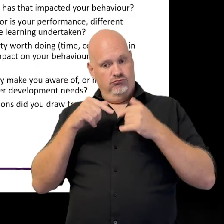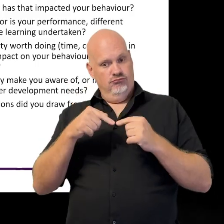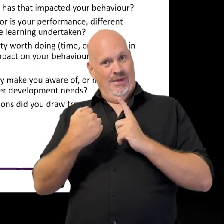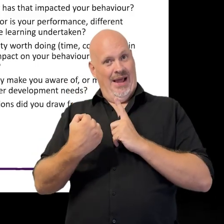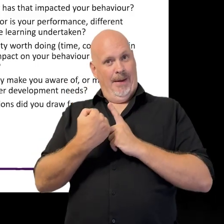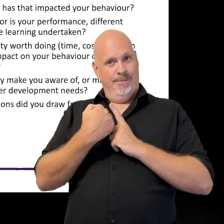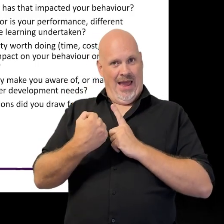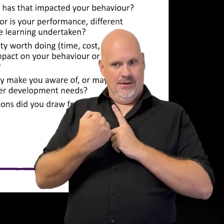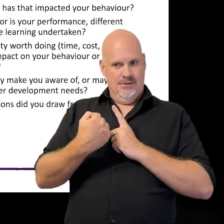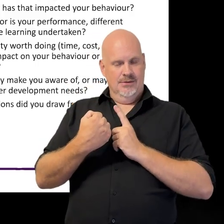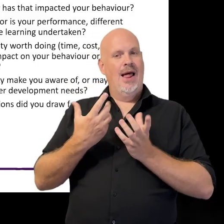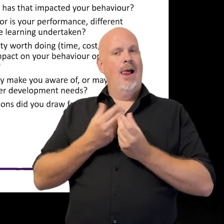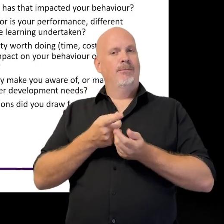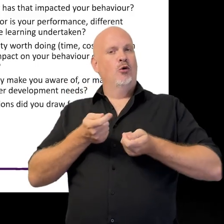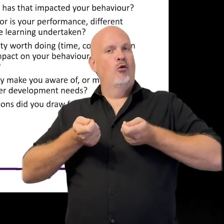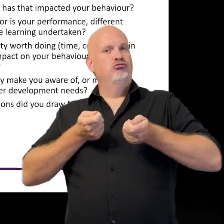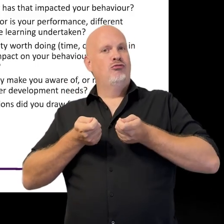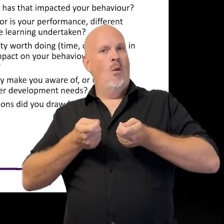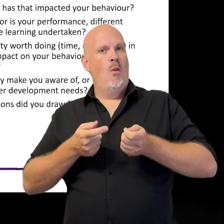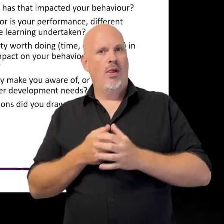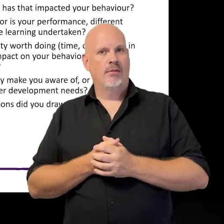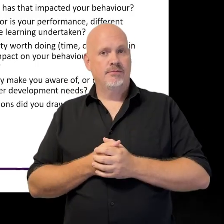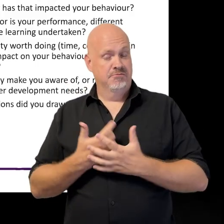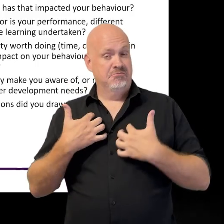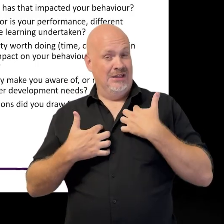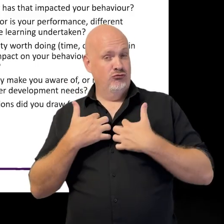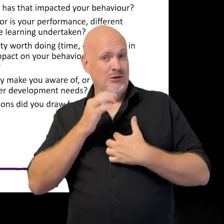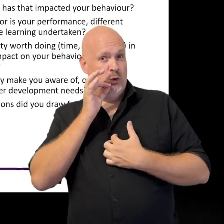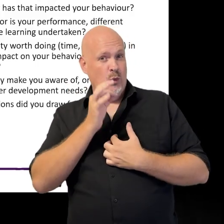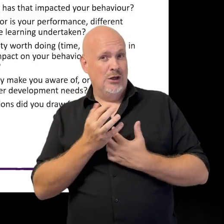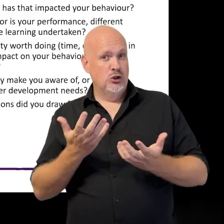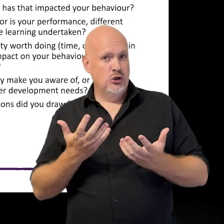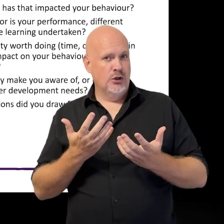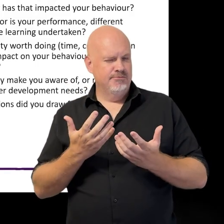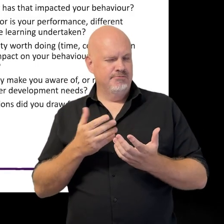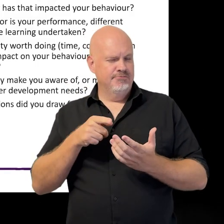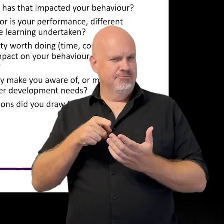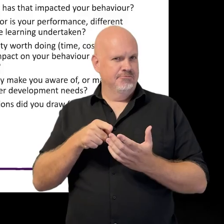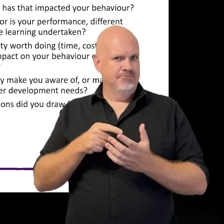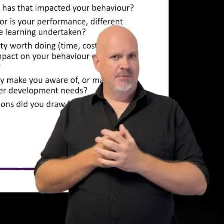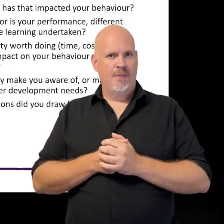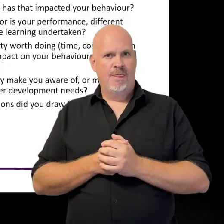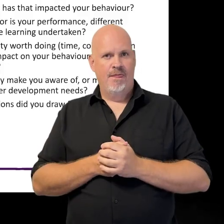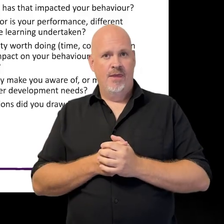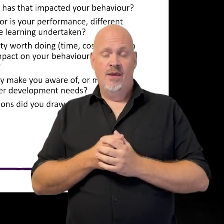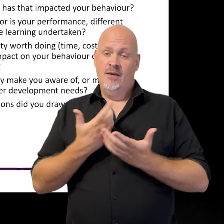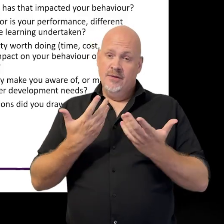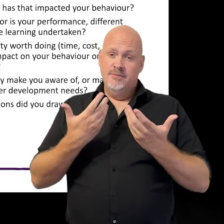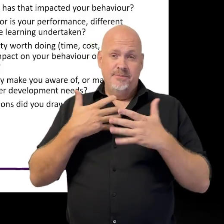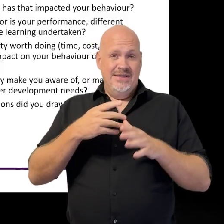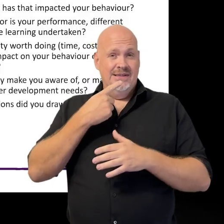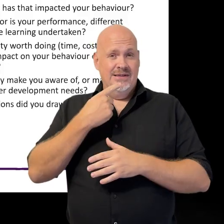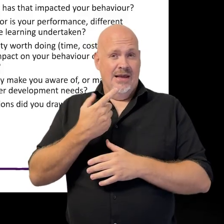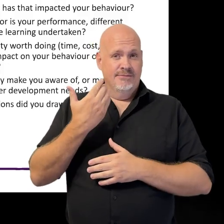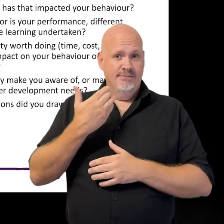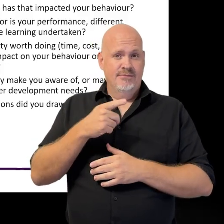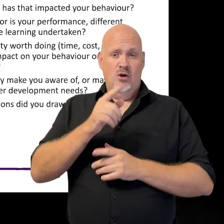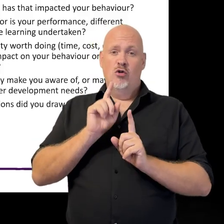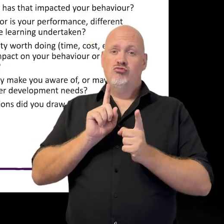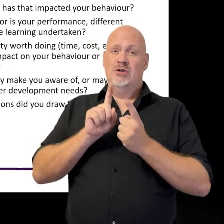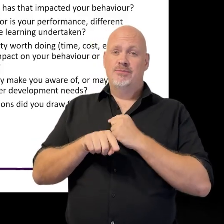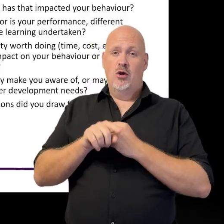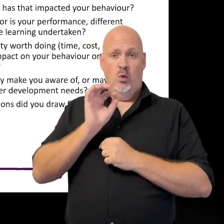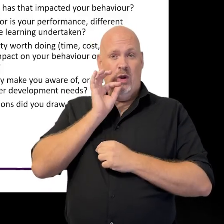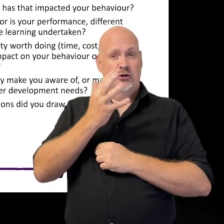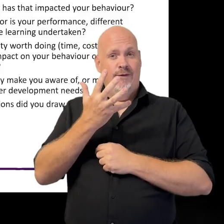evolving, how you are moving forwards, and taking some control of that. And by reflecting on that impact, that